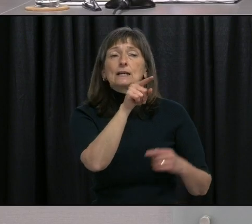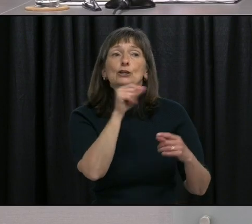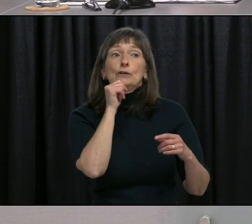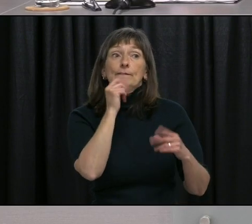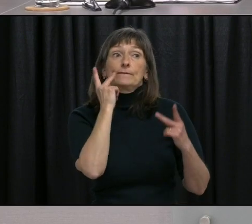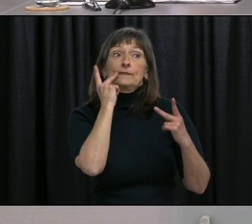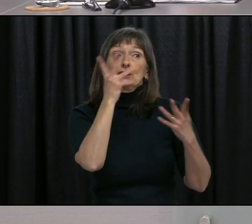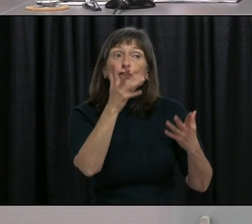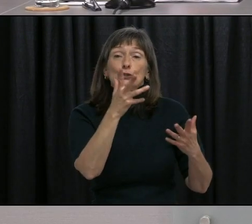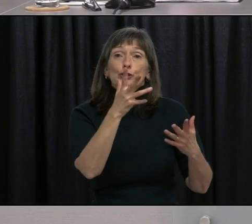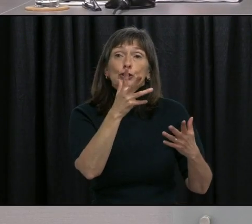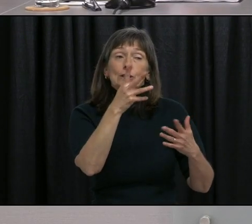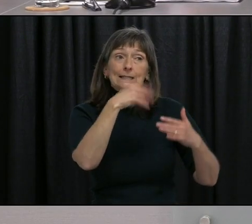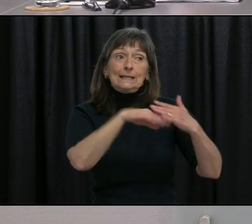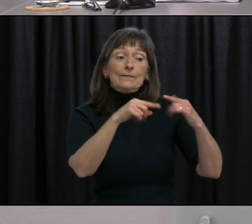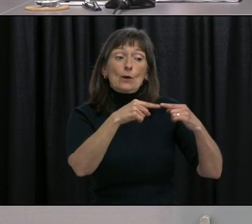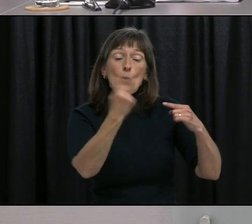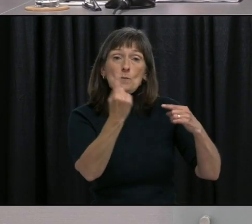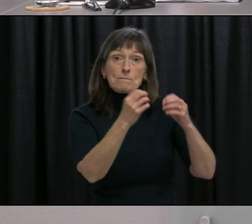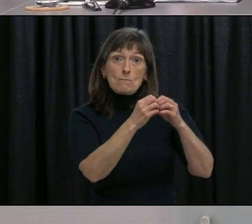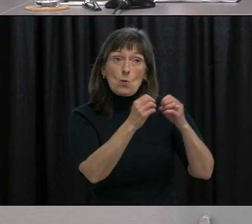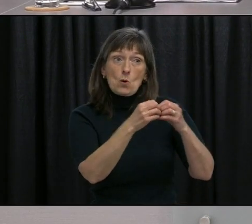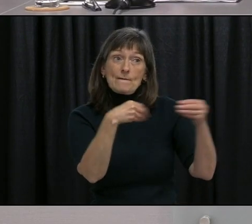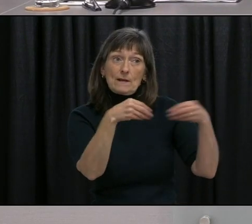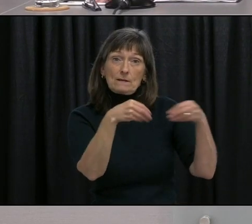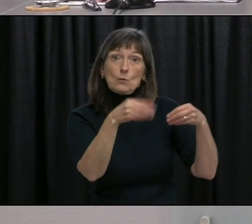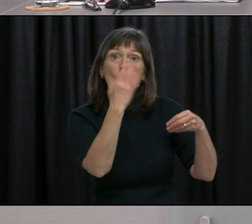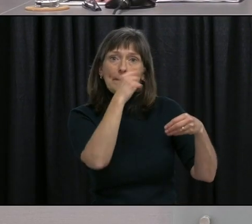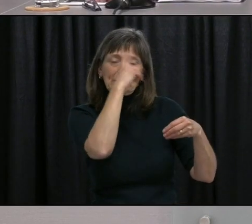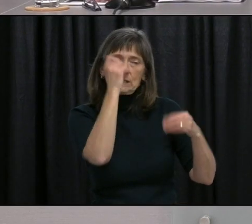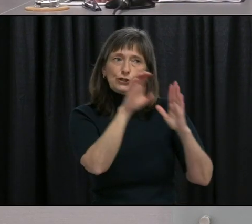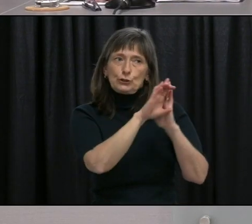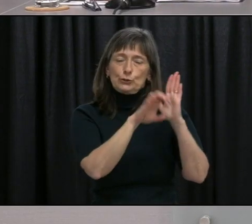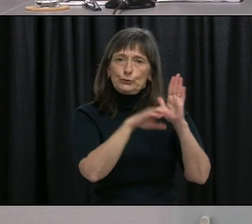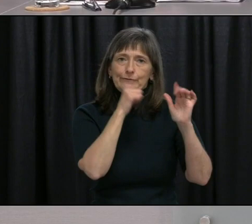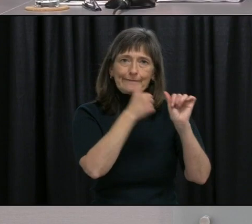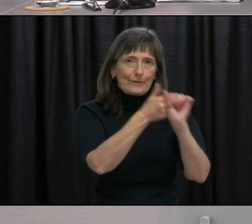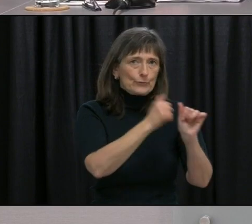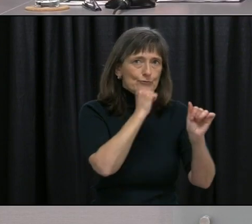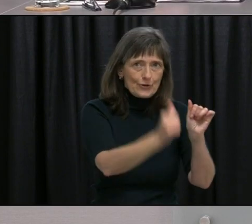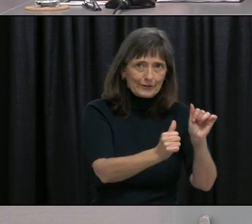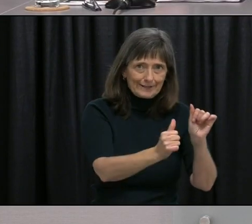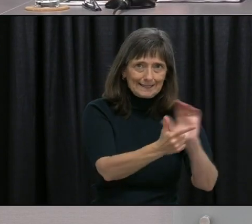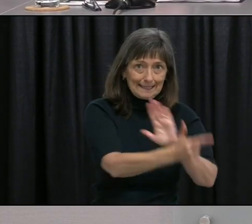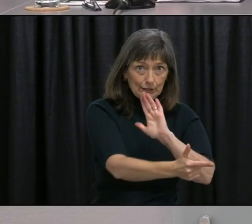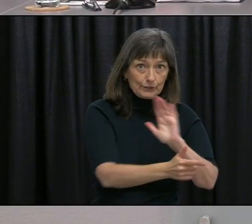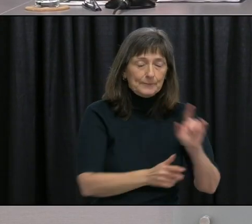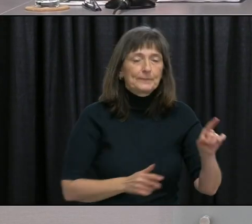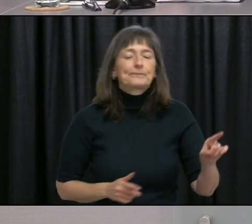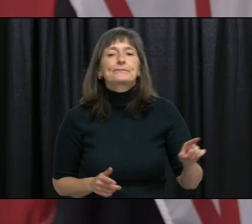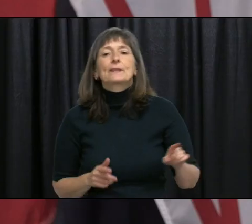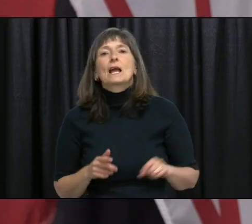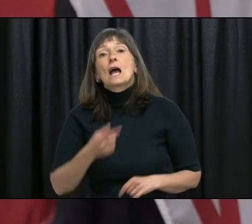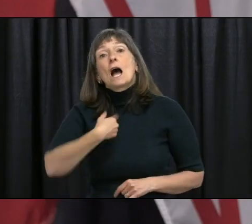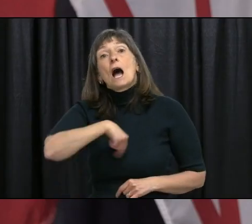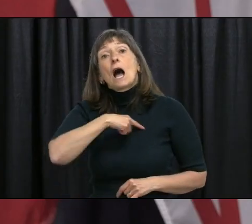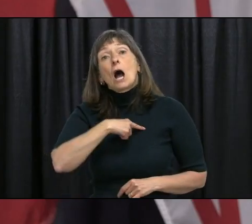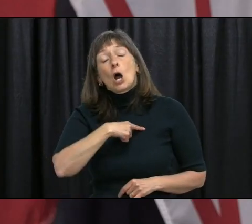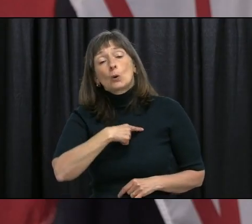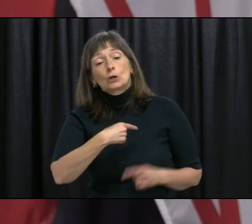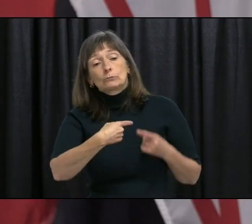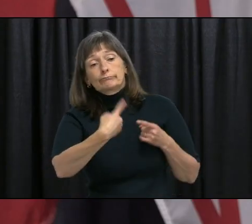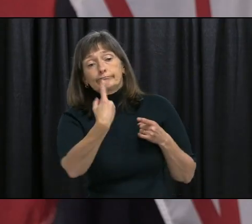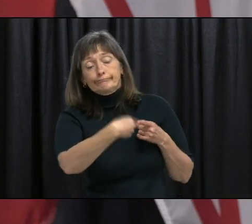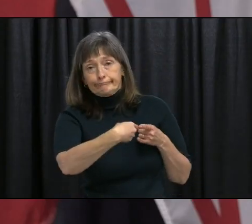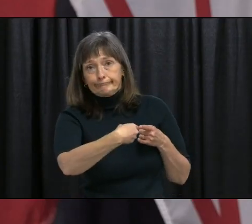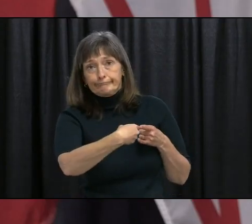say that it's unconstitutional. Are you reconsidering the ban here? The ban itself is, within the consideration of the ban is when